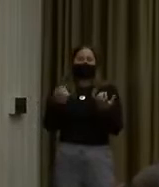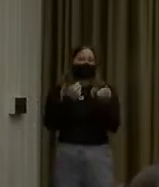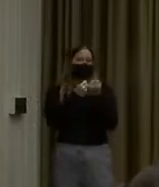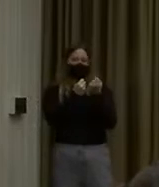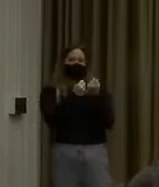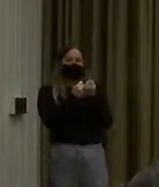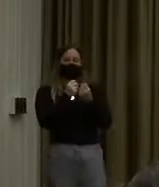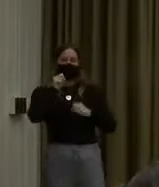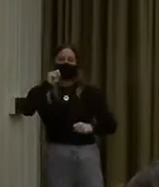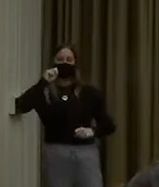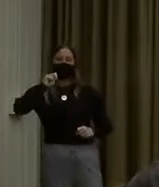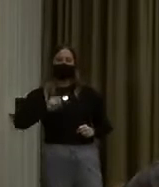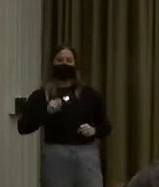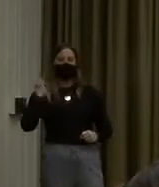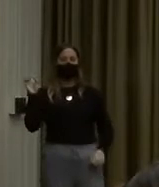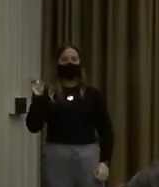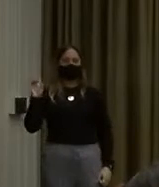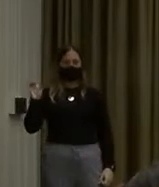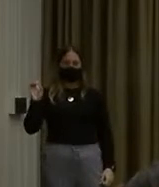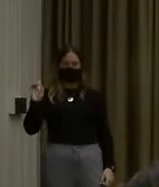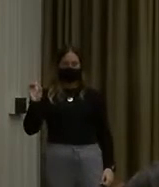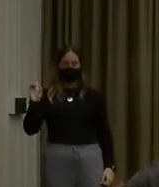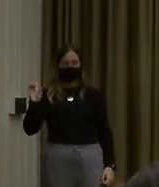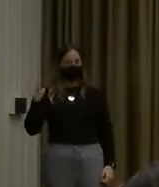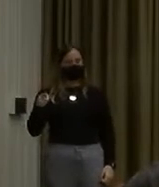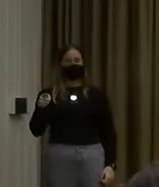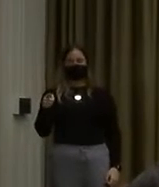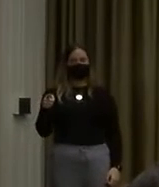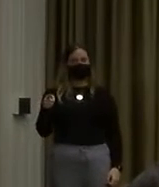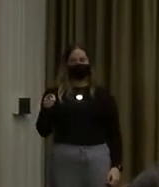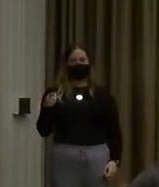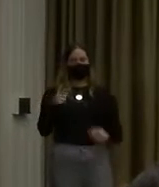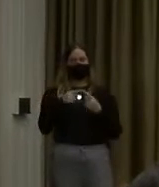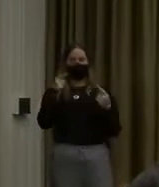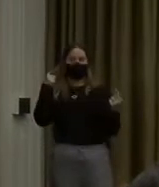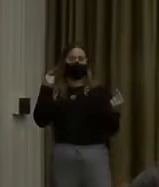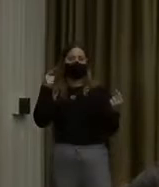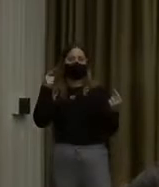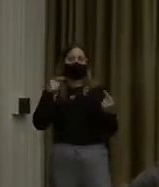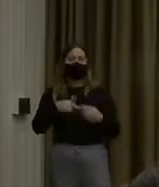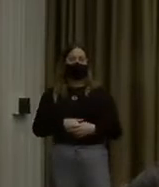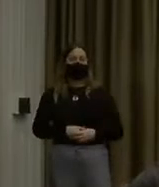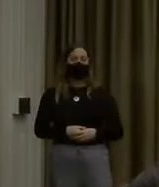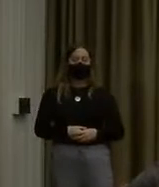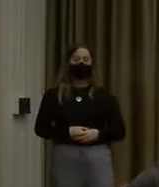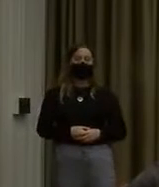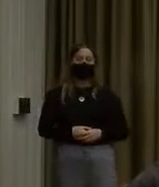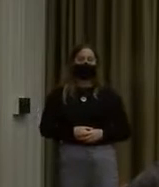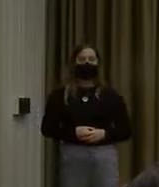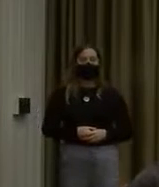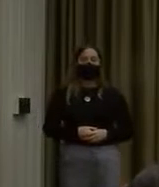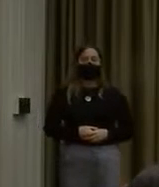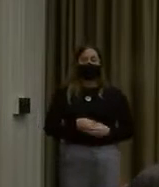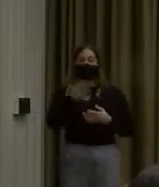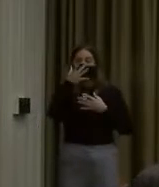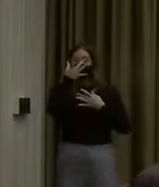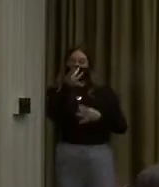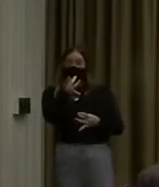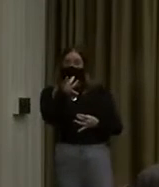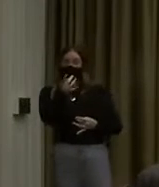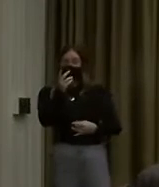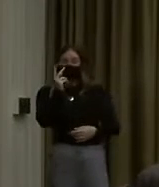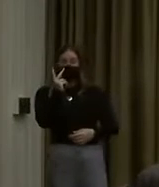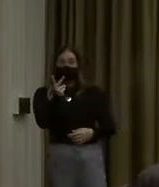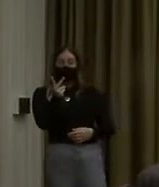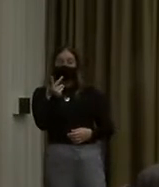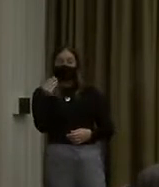right? There were Southern Democrats who were opposed to that effort. Well, What's interesting, though, is you also saw